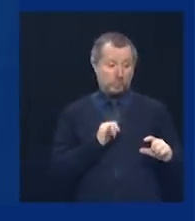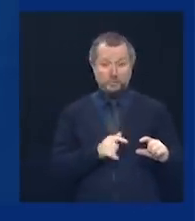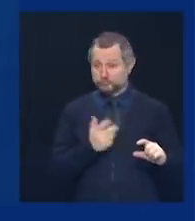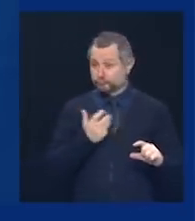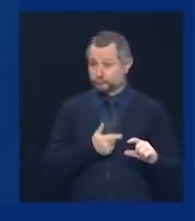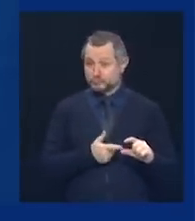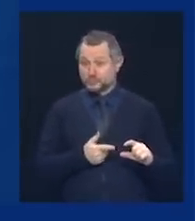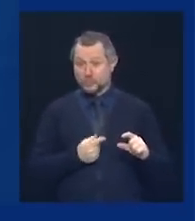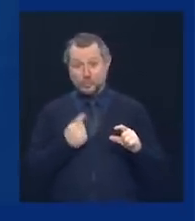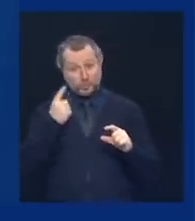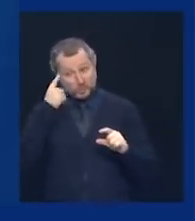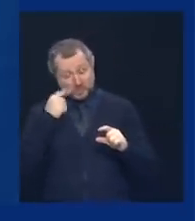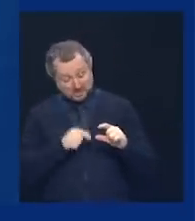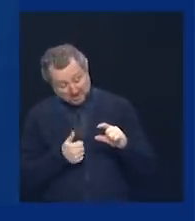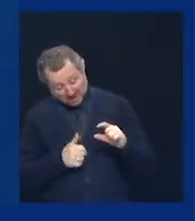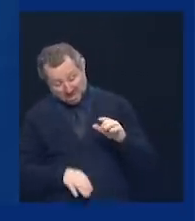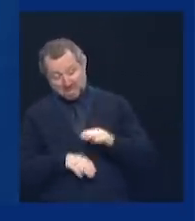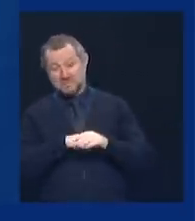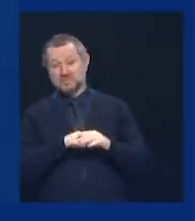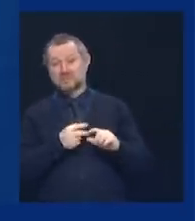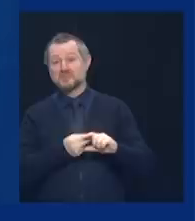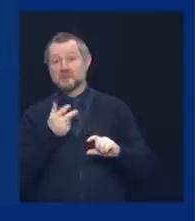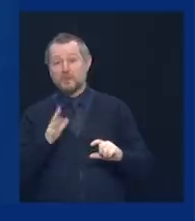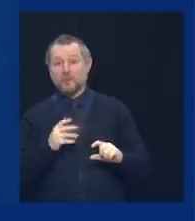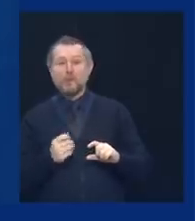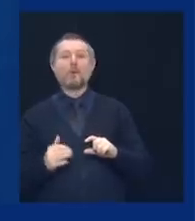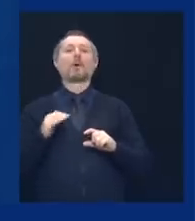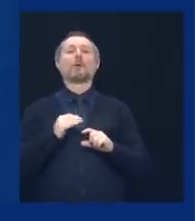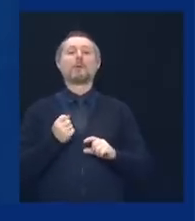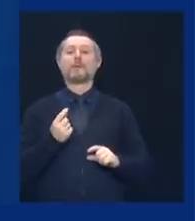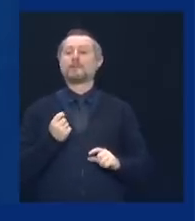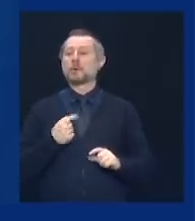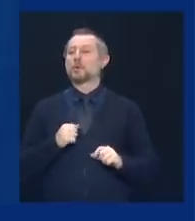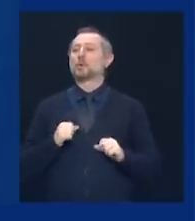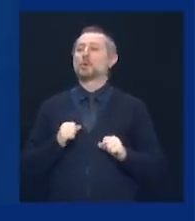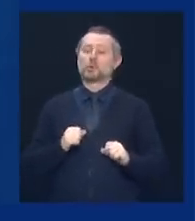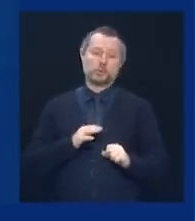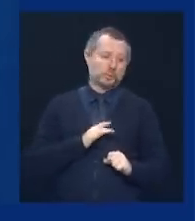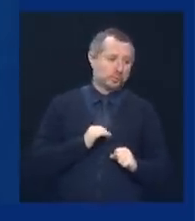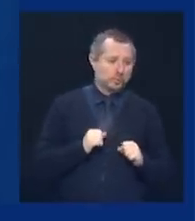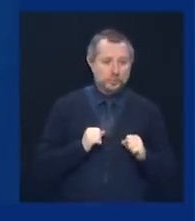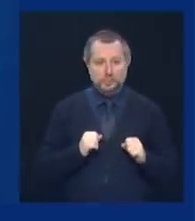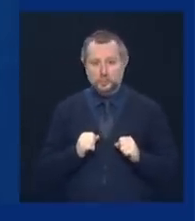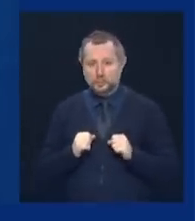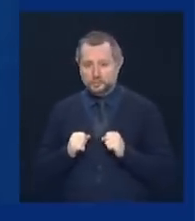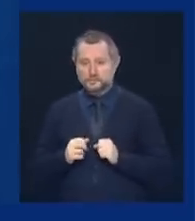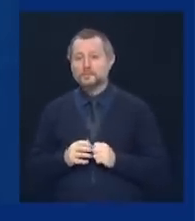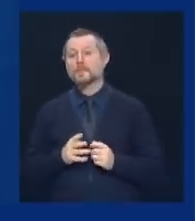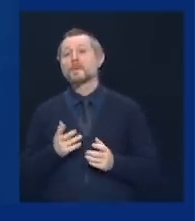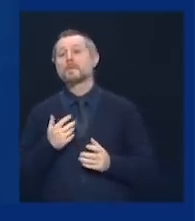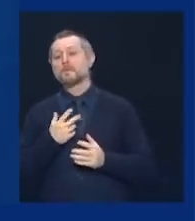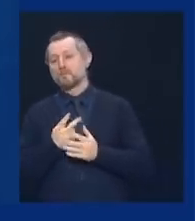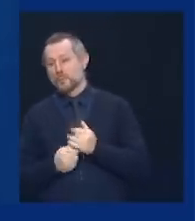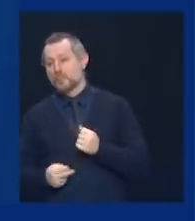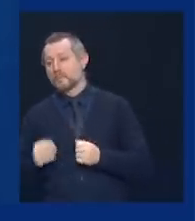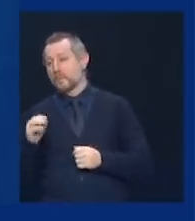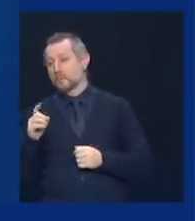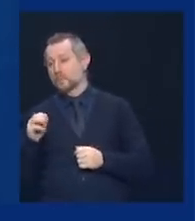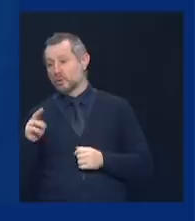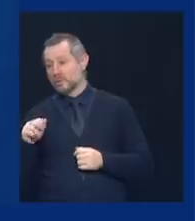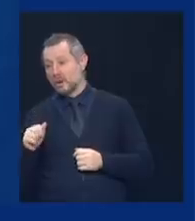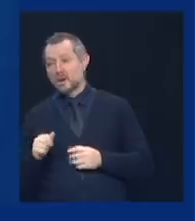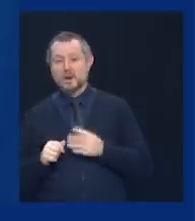there is more vaccination in the vial. That was also true for Pfizer. So they both